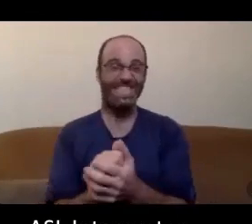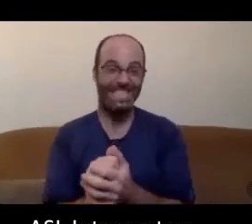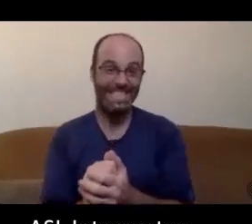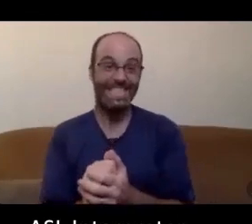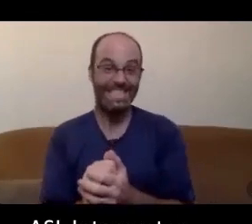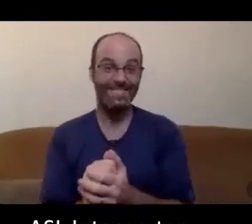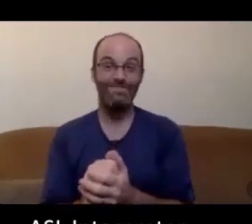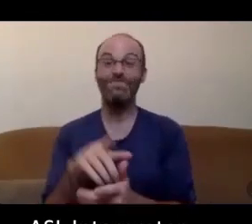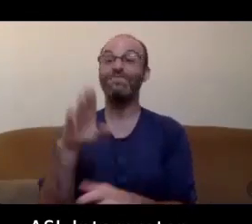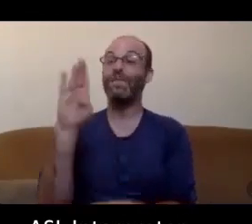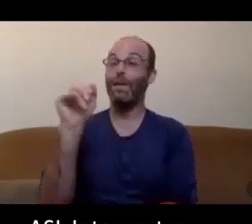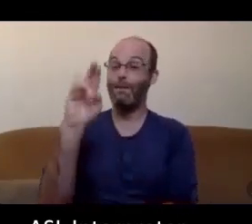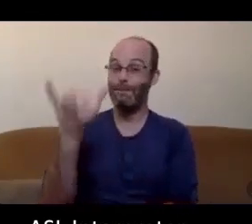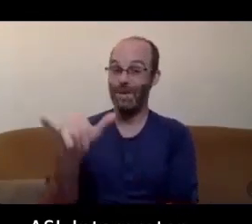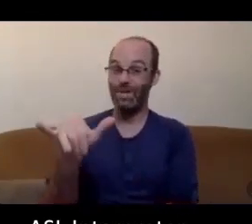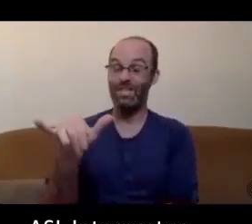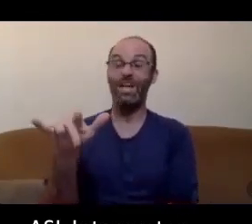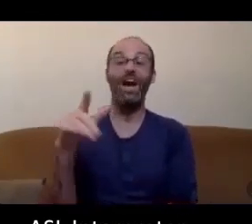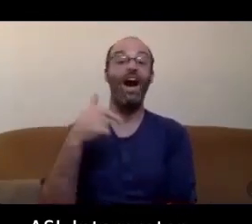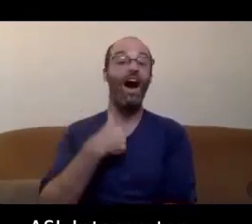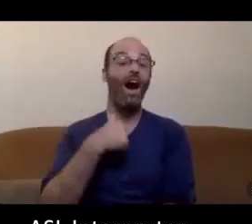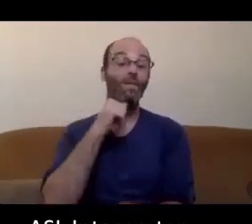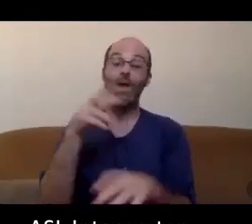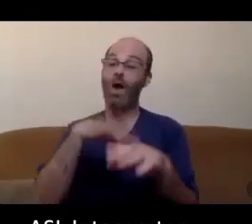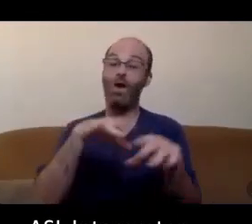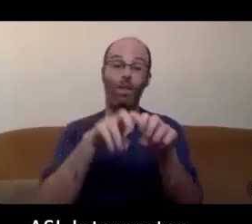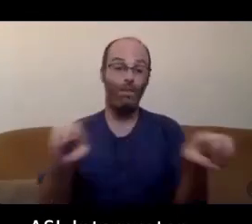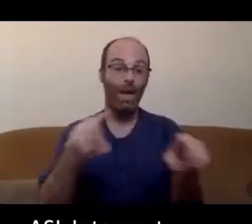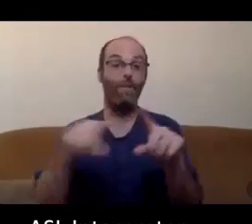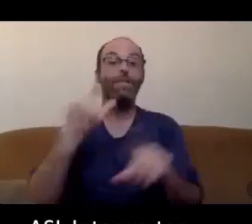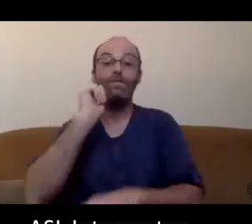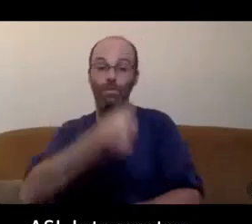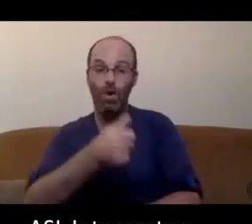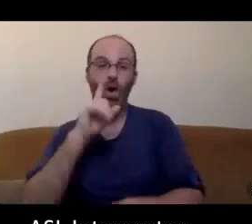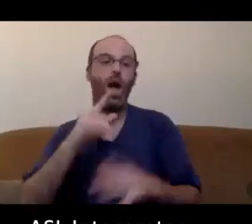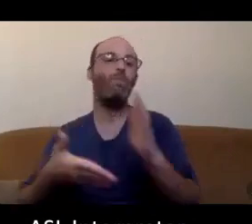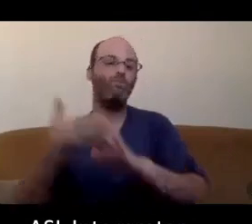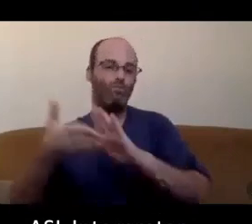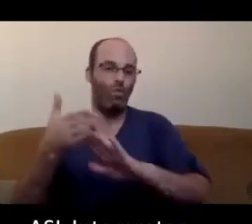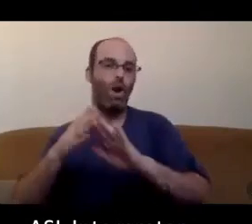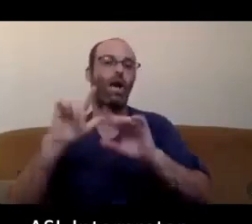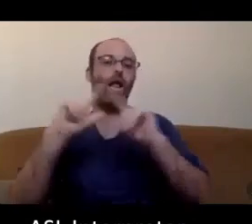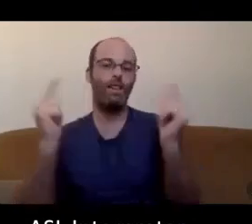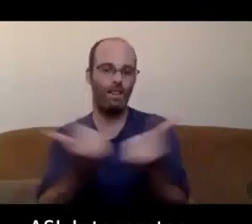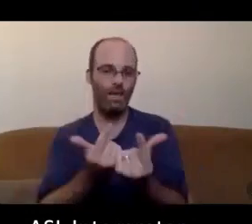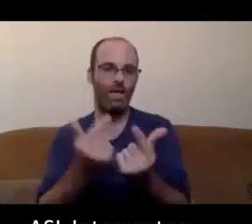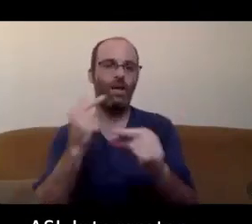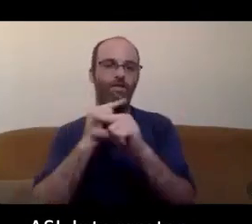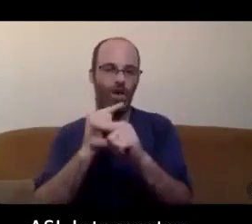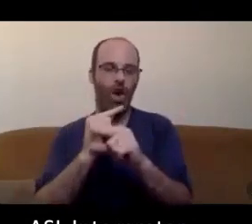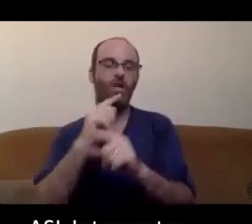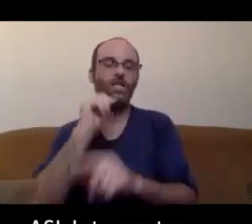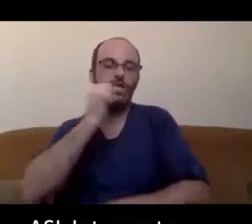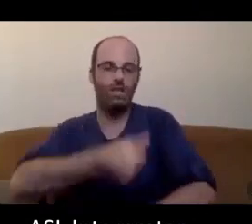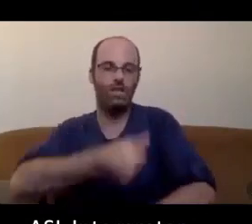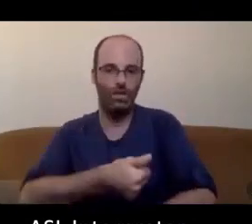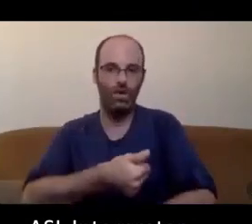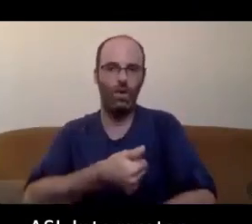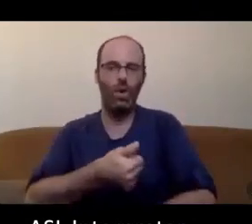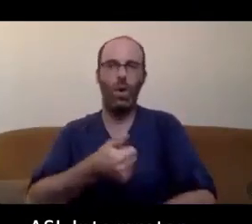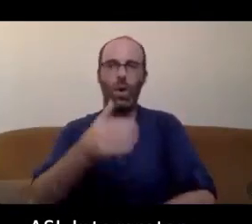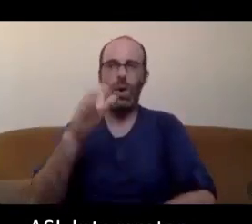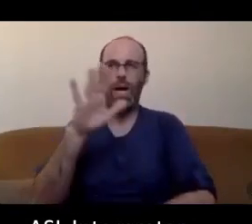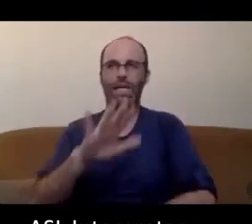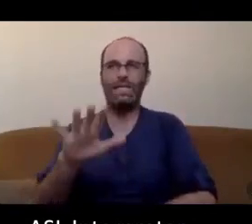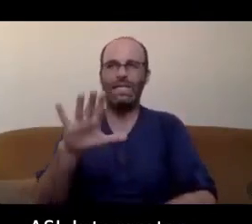am running a game of League of Eternal Guardians tomorrow. So in the con time, EST